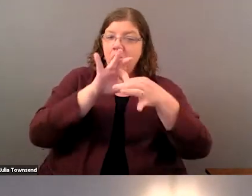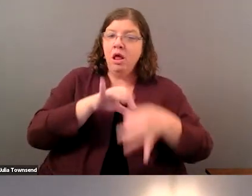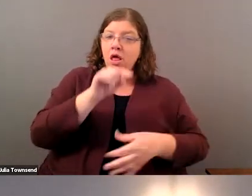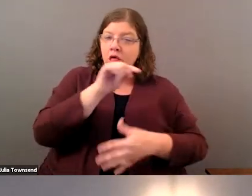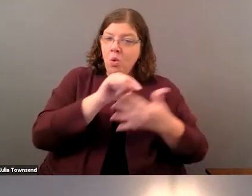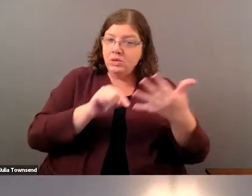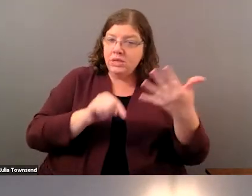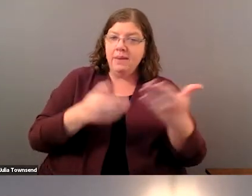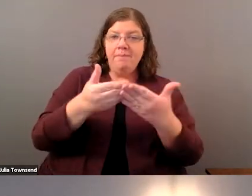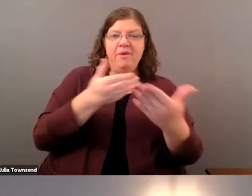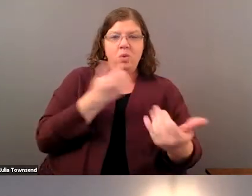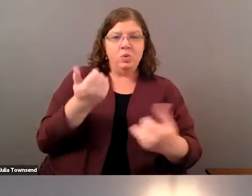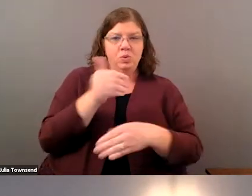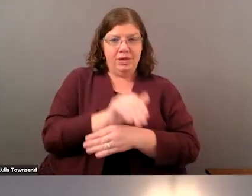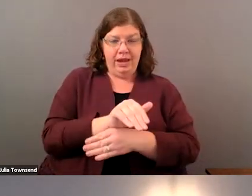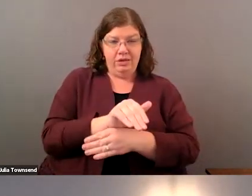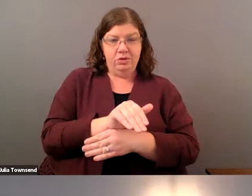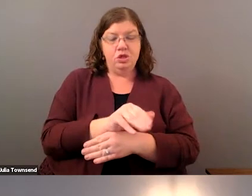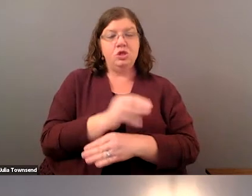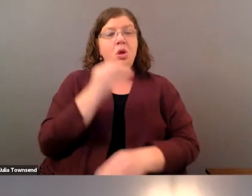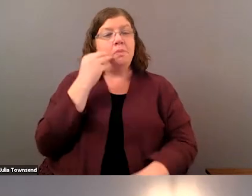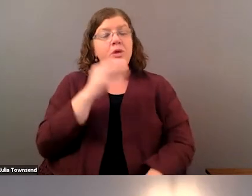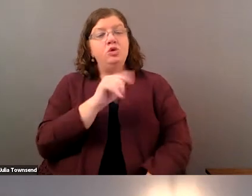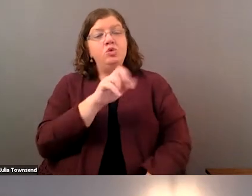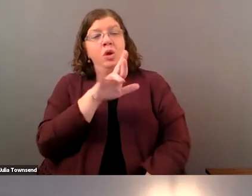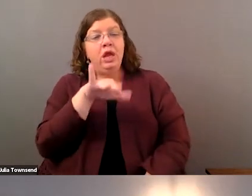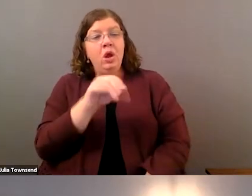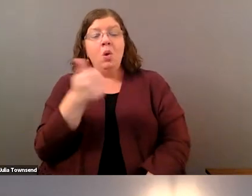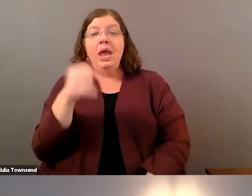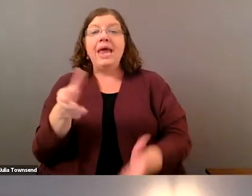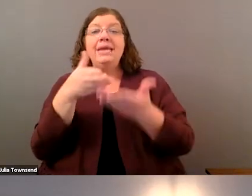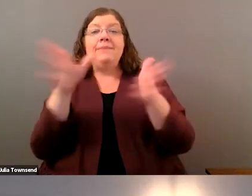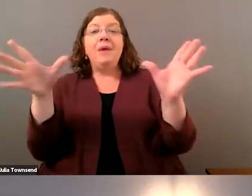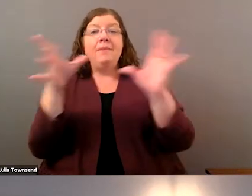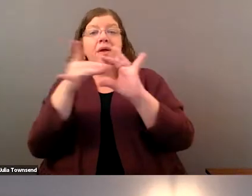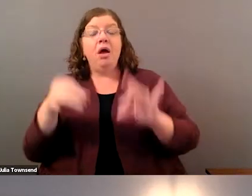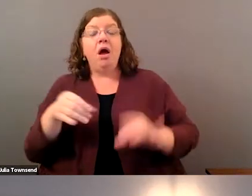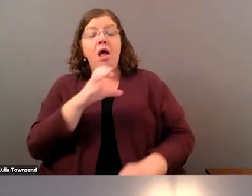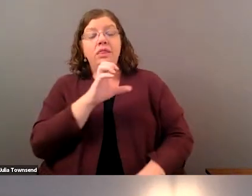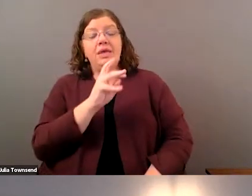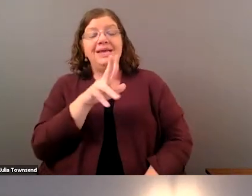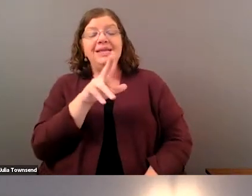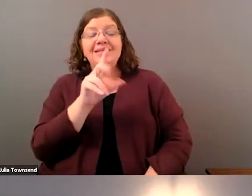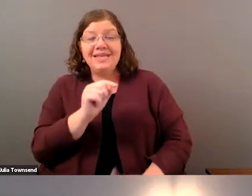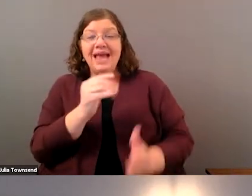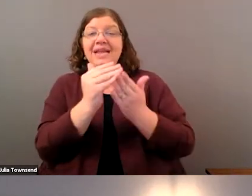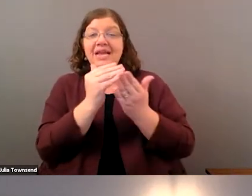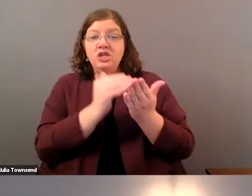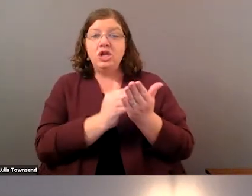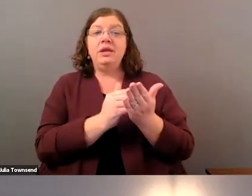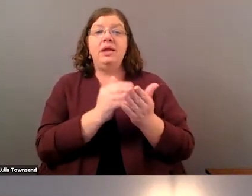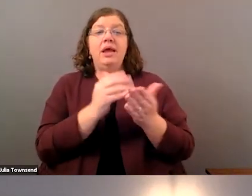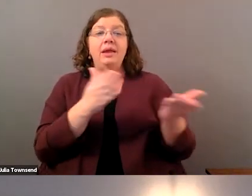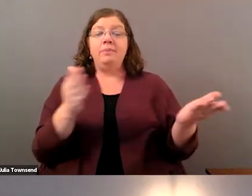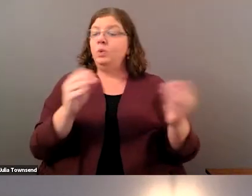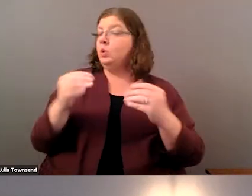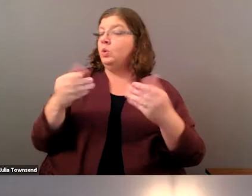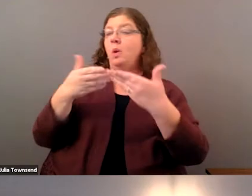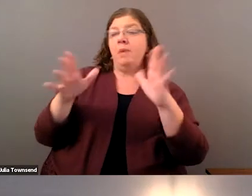before tonight. So Ms. Trujillo, are there any public comments on the consent agenda items? No public